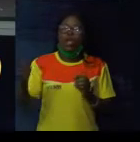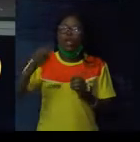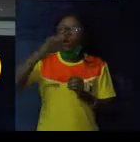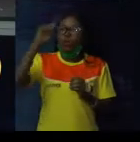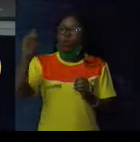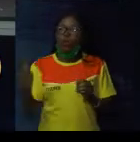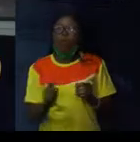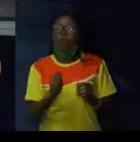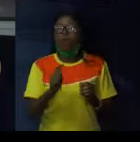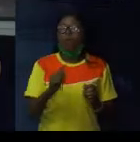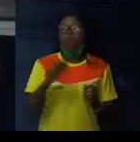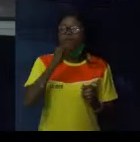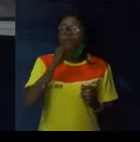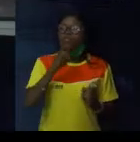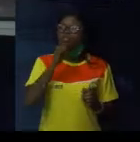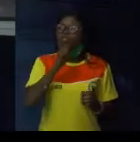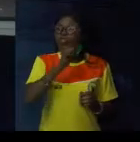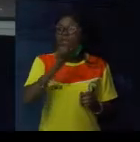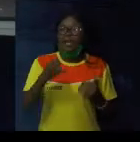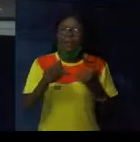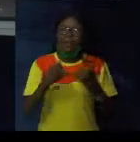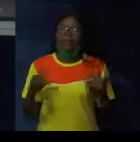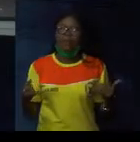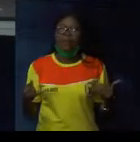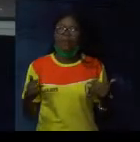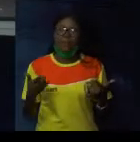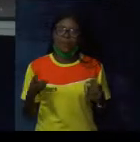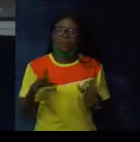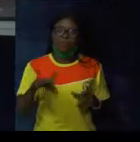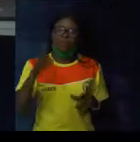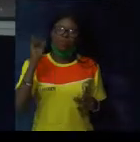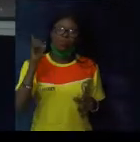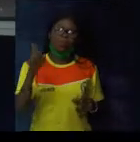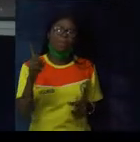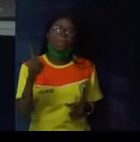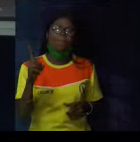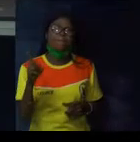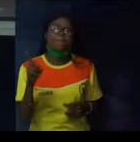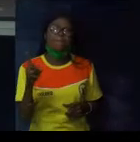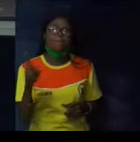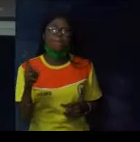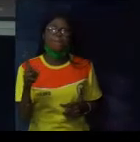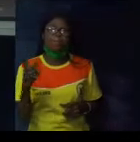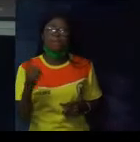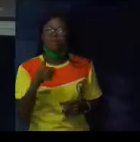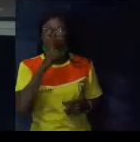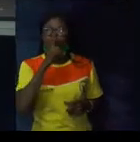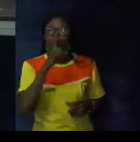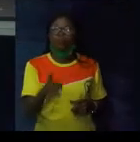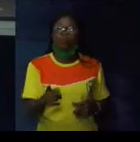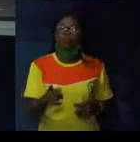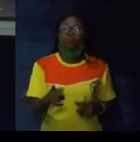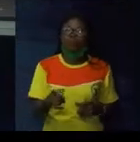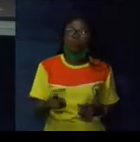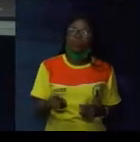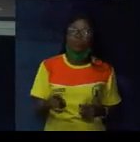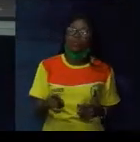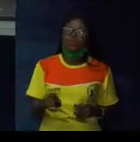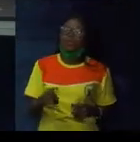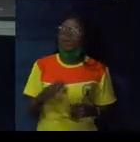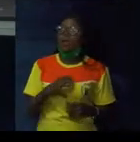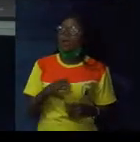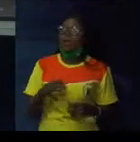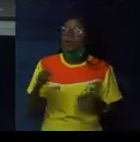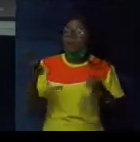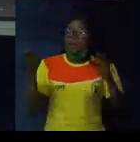Is that correct? Which one of them is correct? You've selected your answer by now. Let's see which one it is.